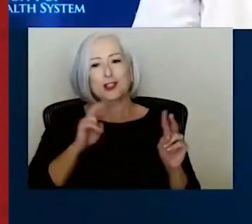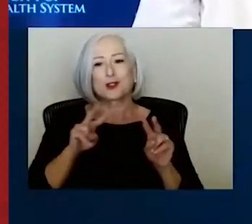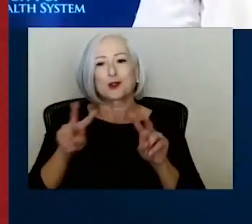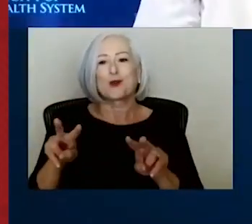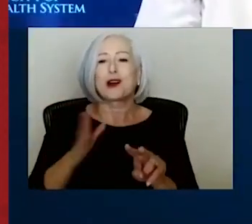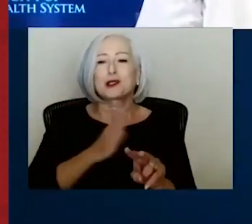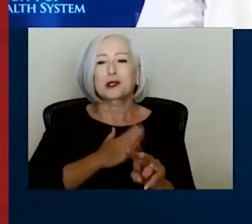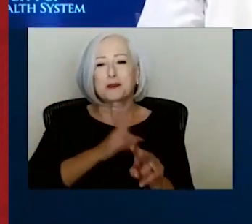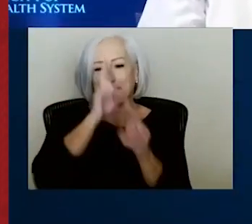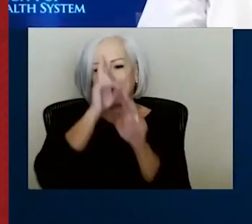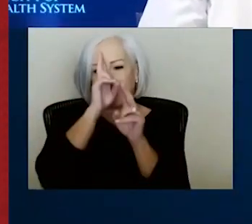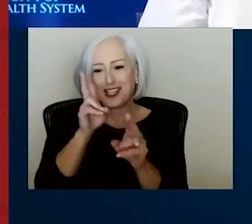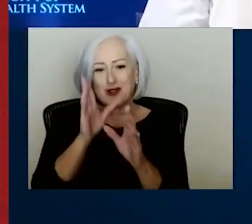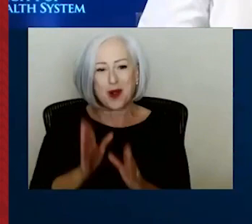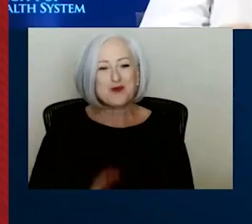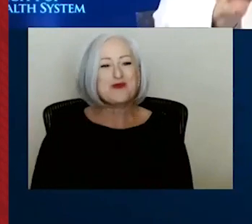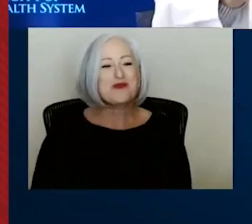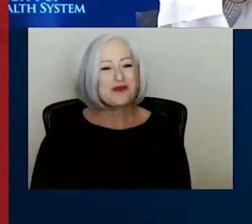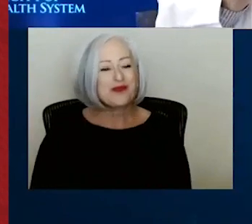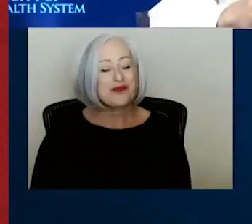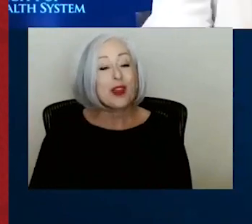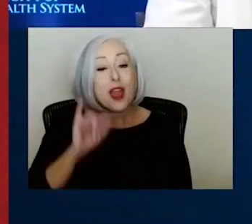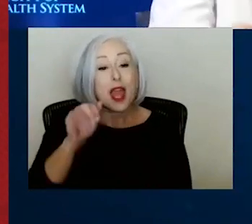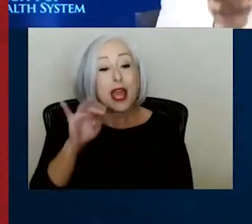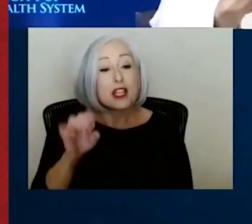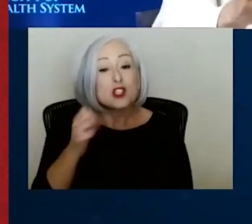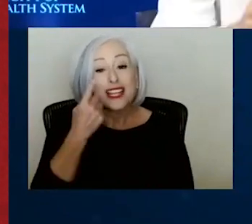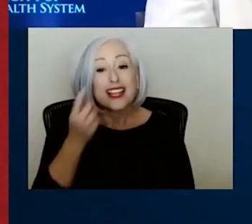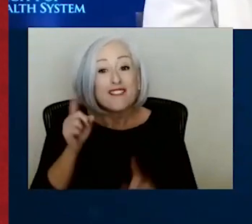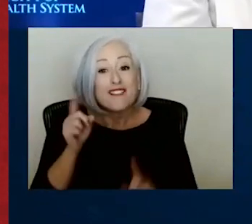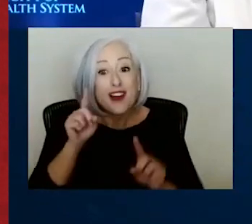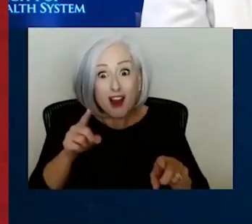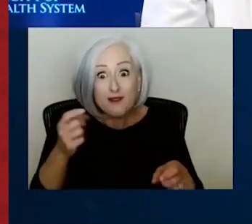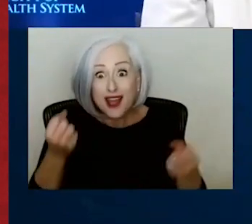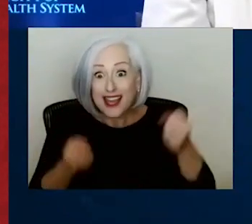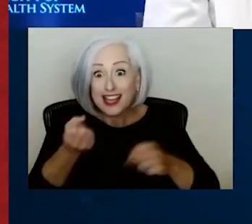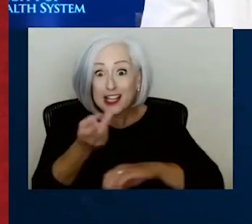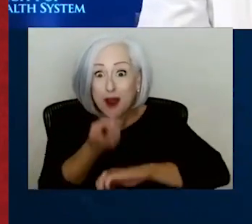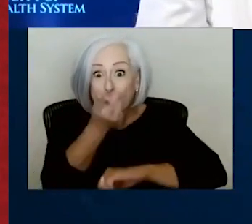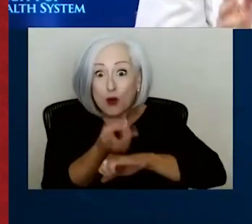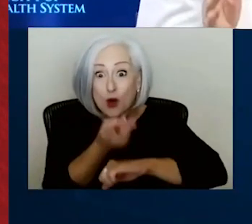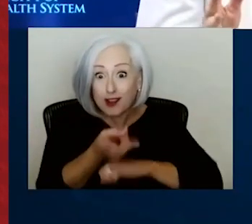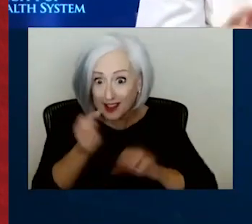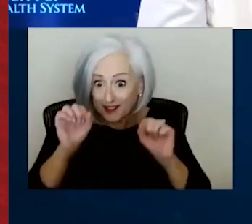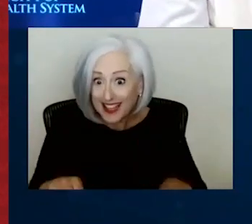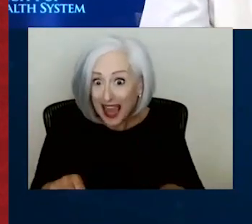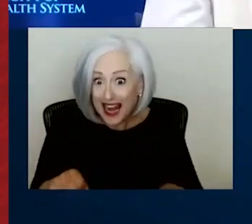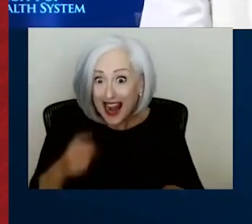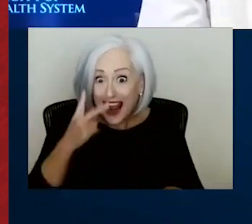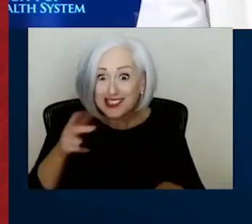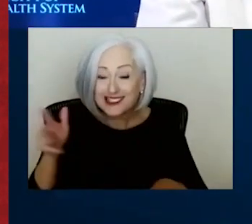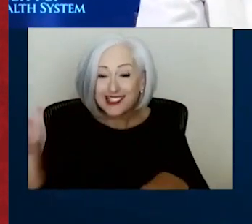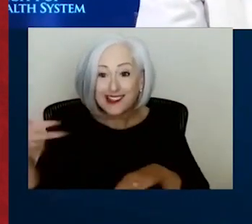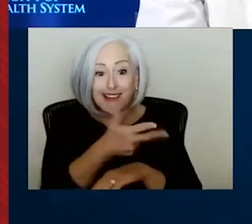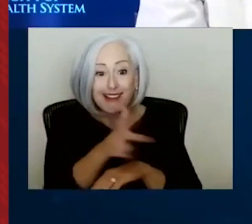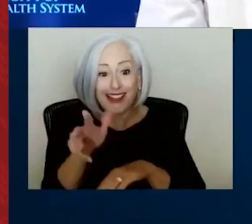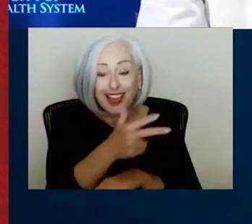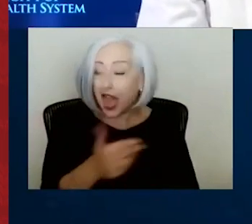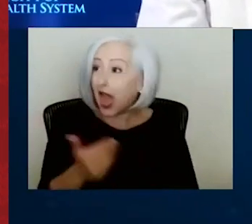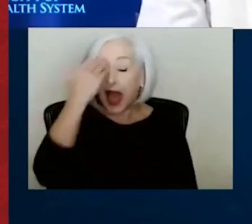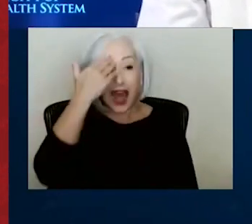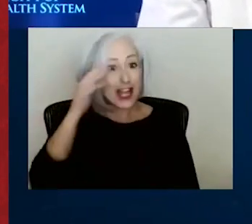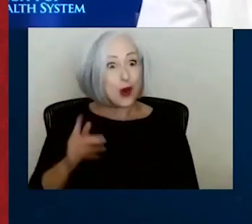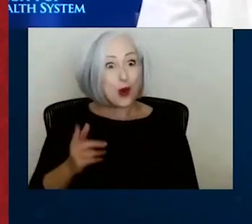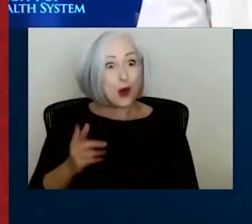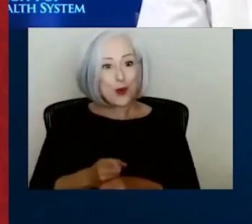pretty cool. And Jane, if I come out there, can I drive the forklift around? I see it going behind you sometimes. I think that looks pretty exciting. I'd